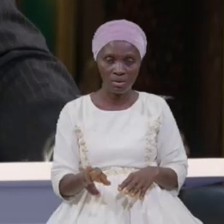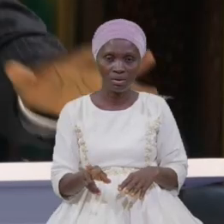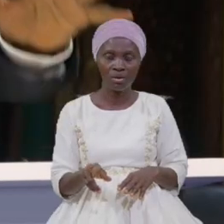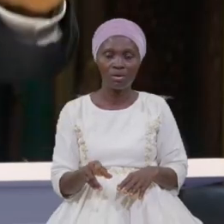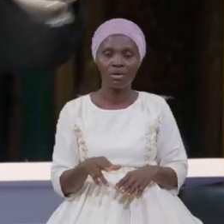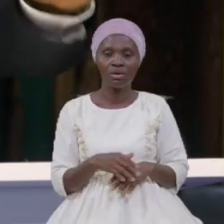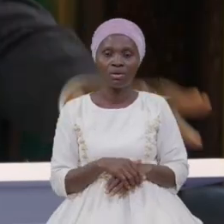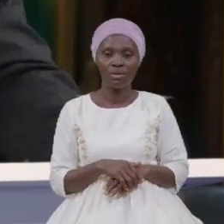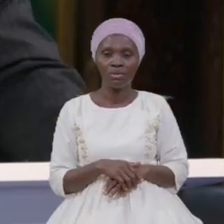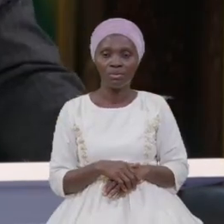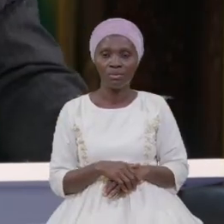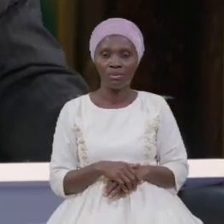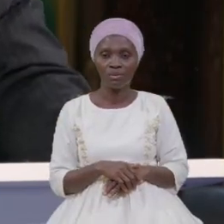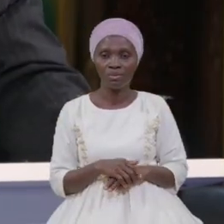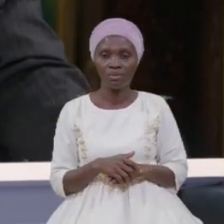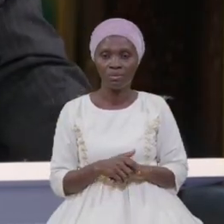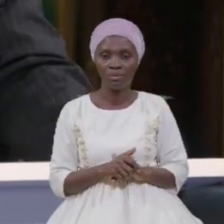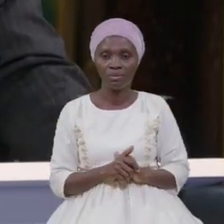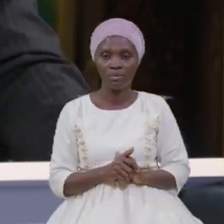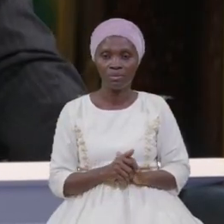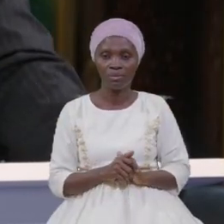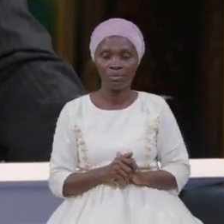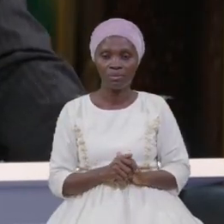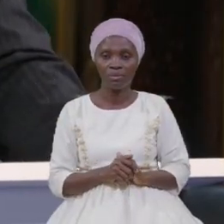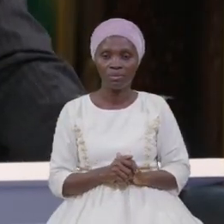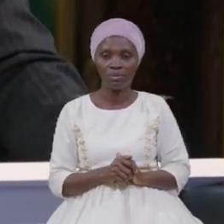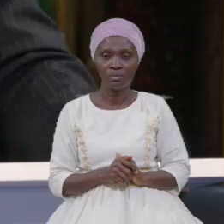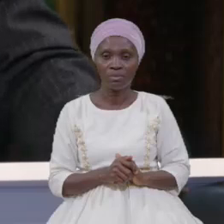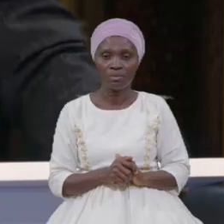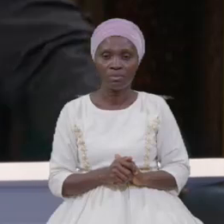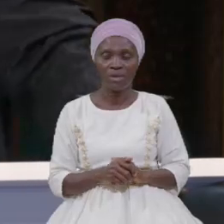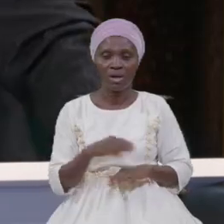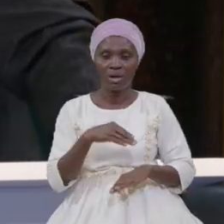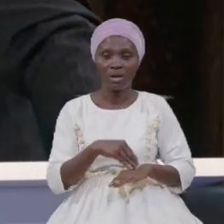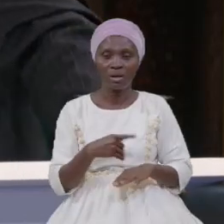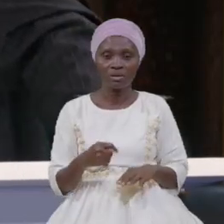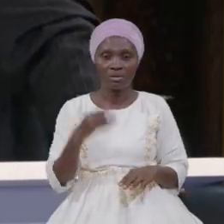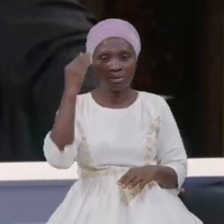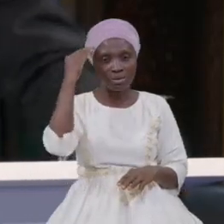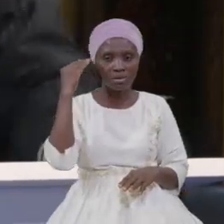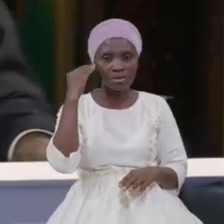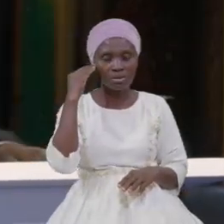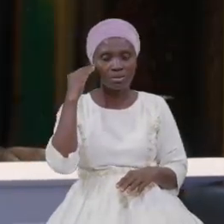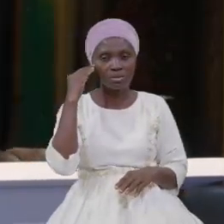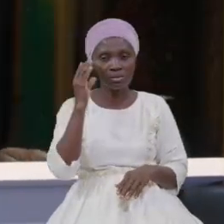the headquarters of the Deeper Life Church right here.